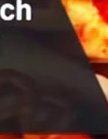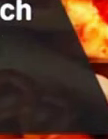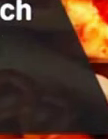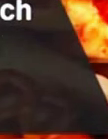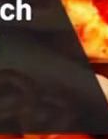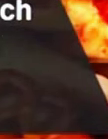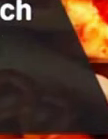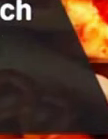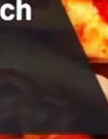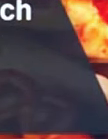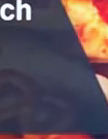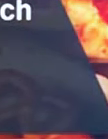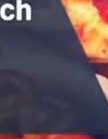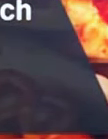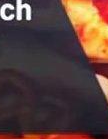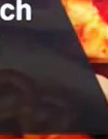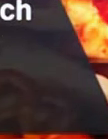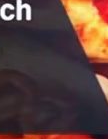And so